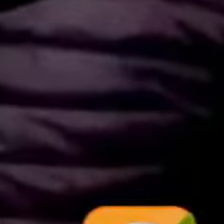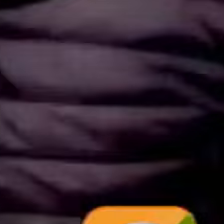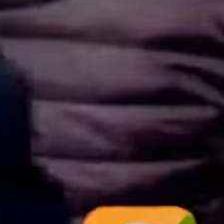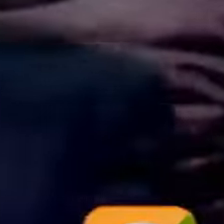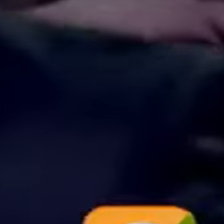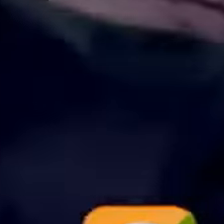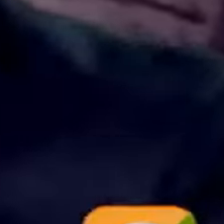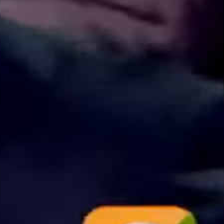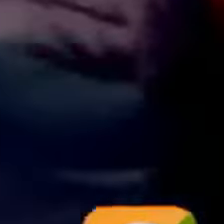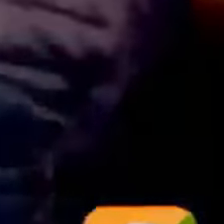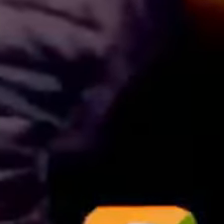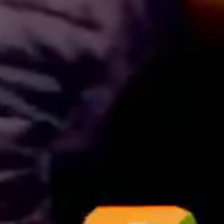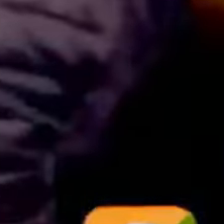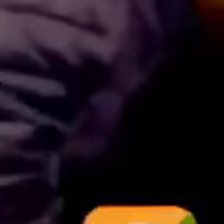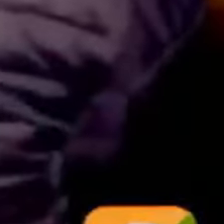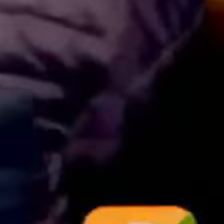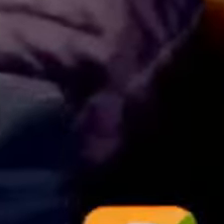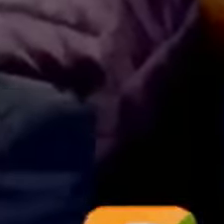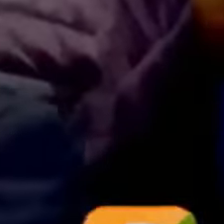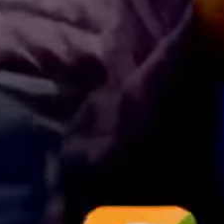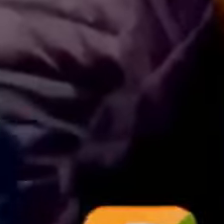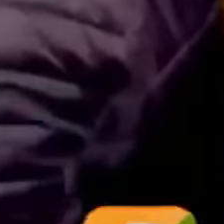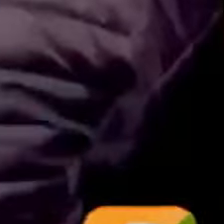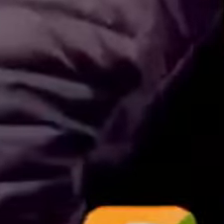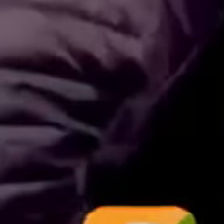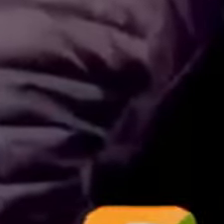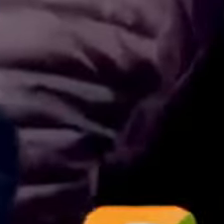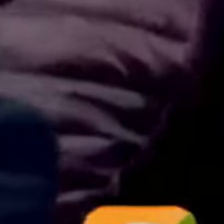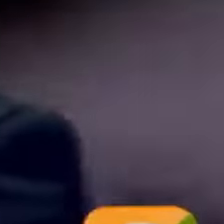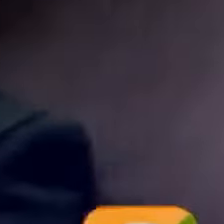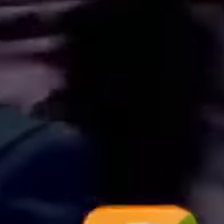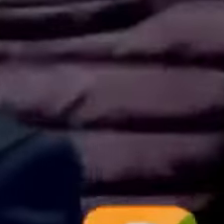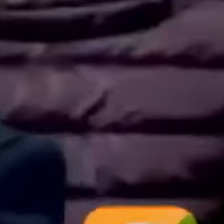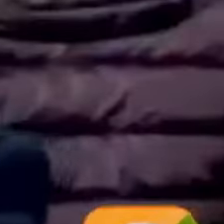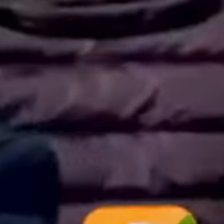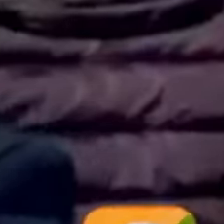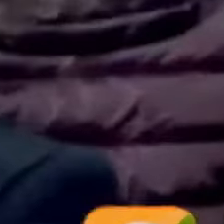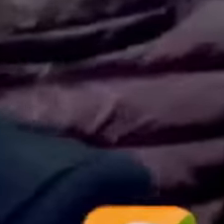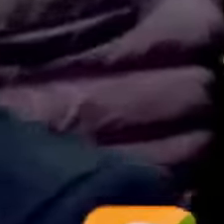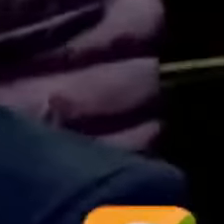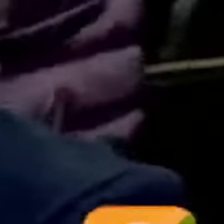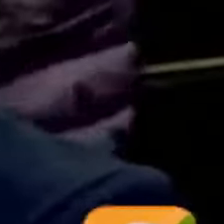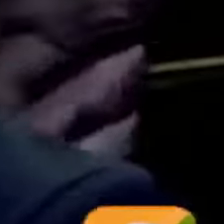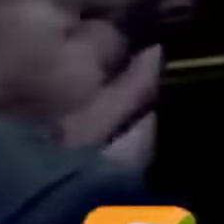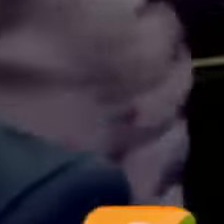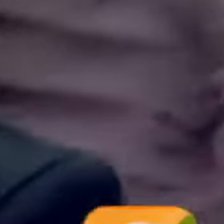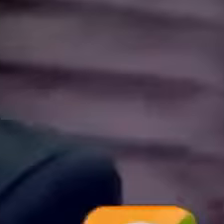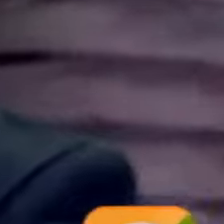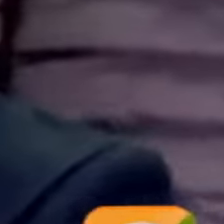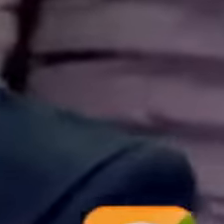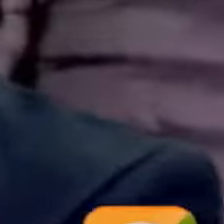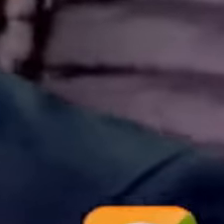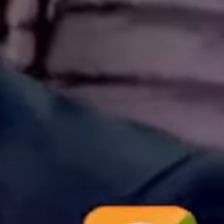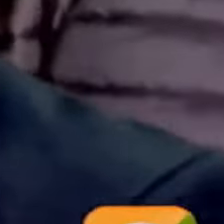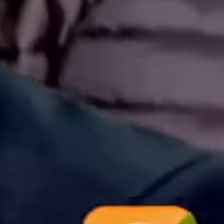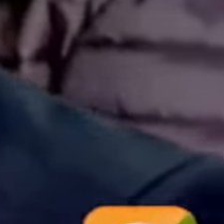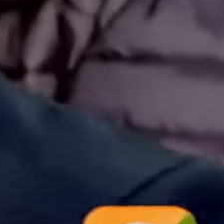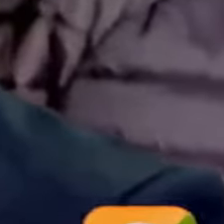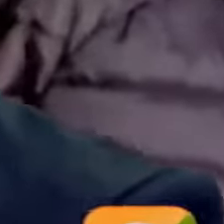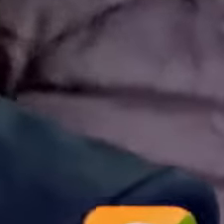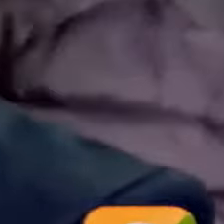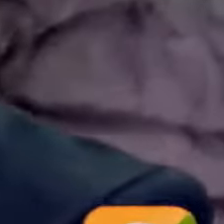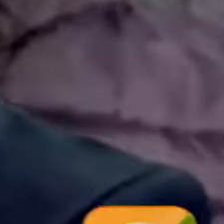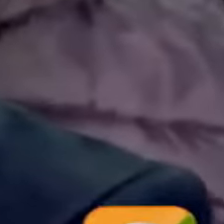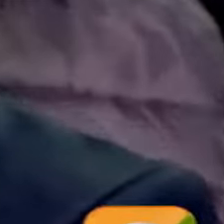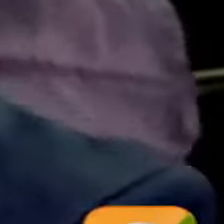Bomet, member of Parliament, tell us, how was the mood like in the House? We've seen a very unprecedented, decision